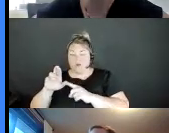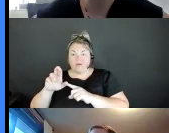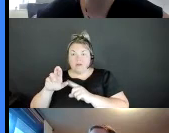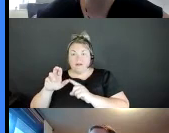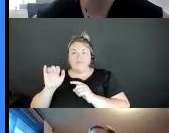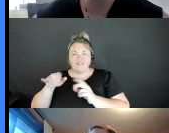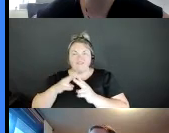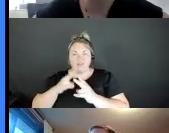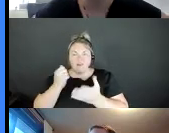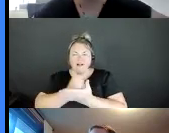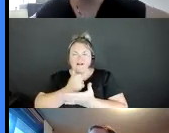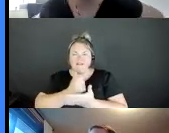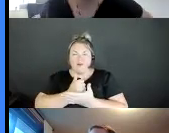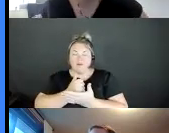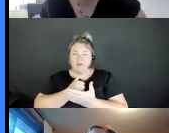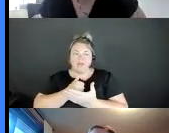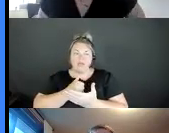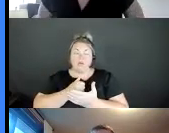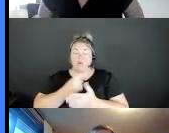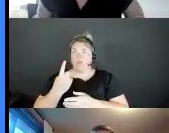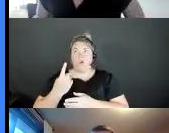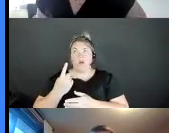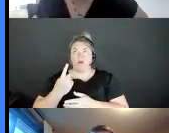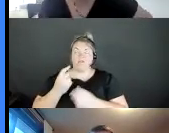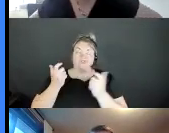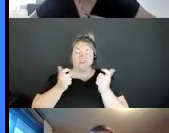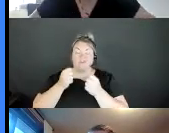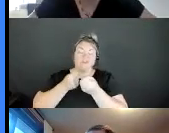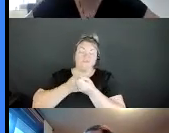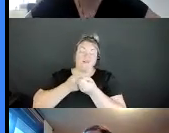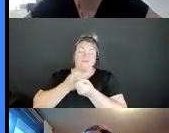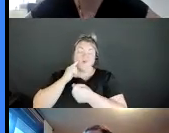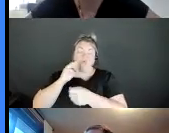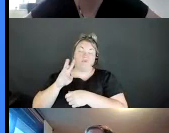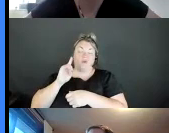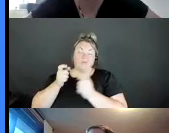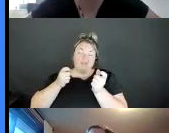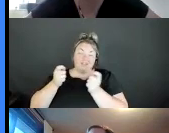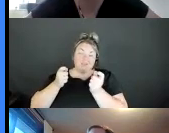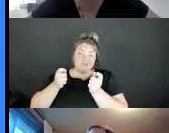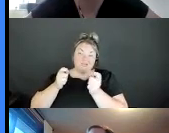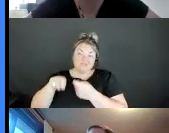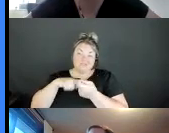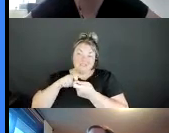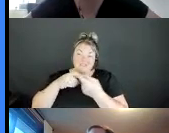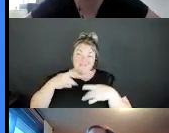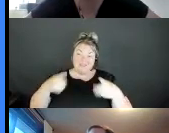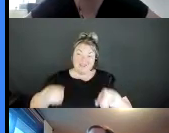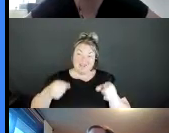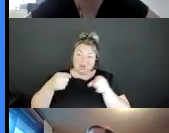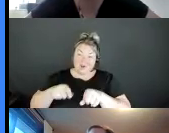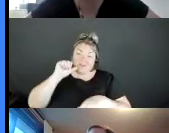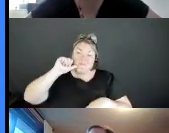very helpful. And I have one shameless plug on a withdrawal management specific event that's going to be occurring